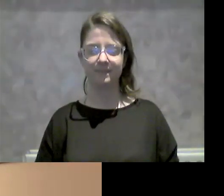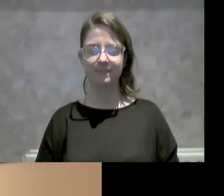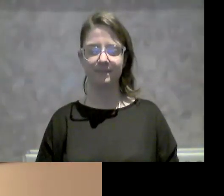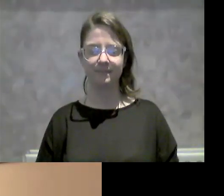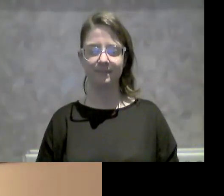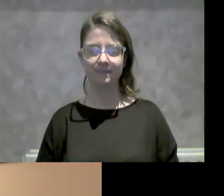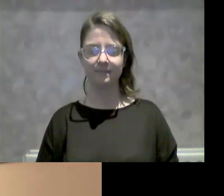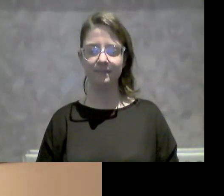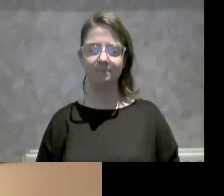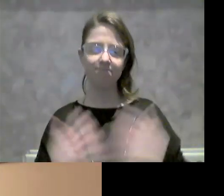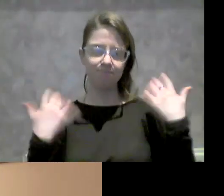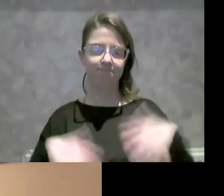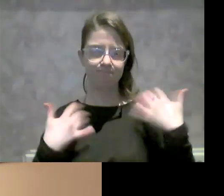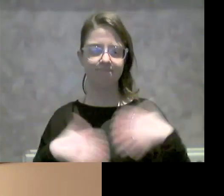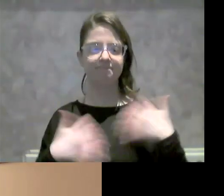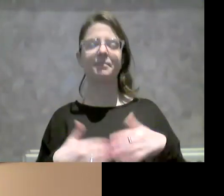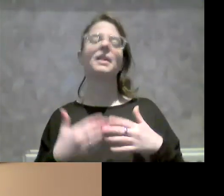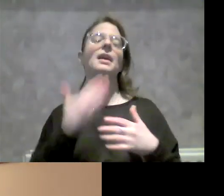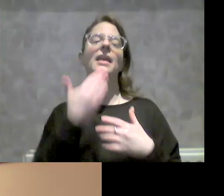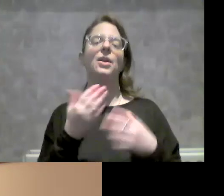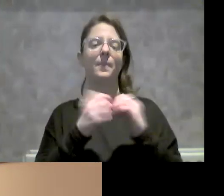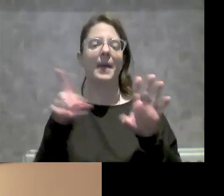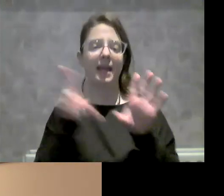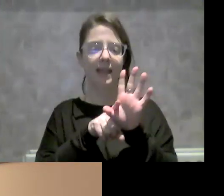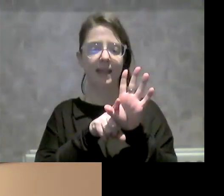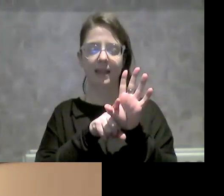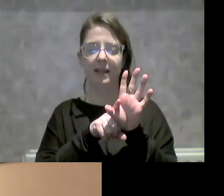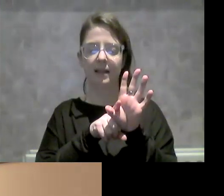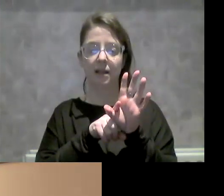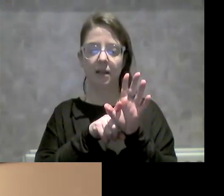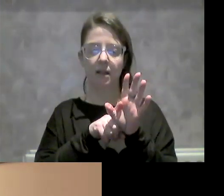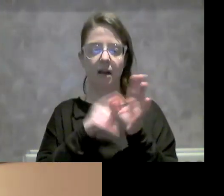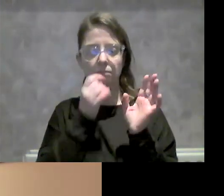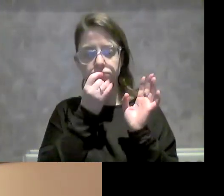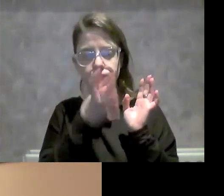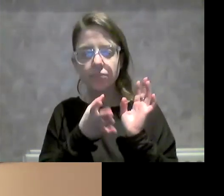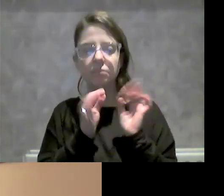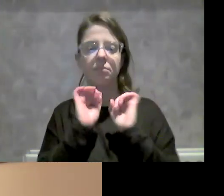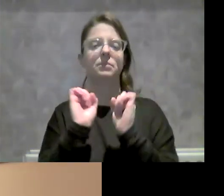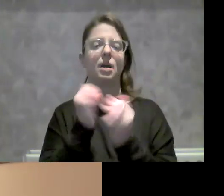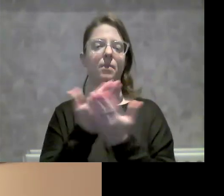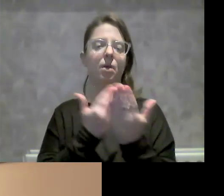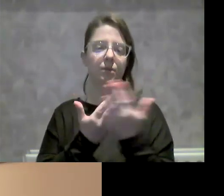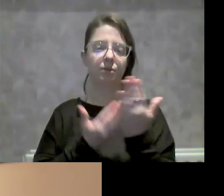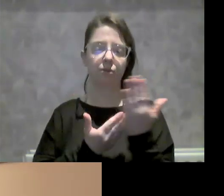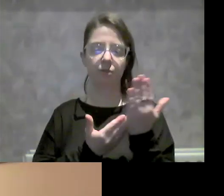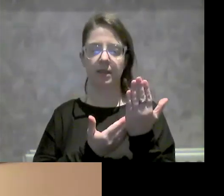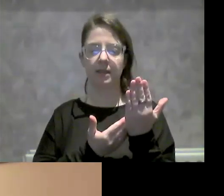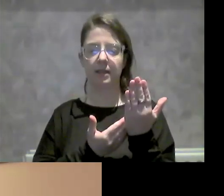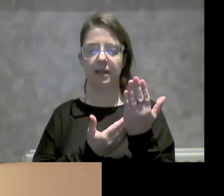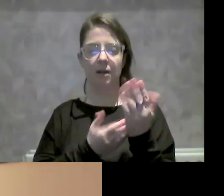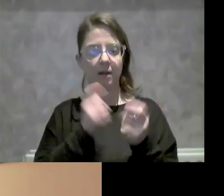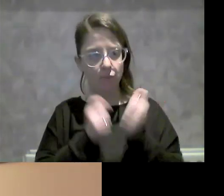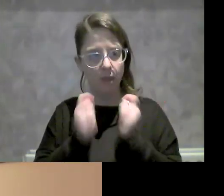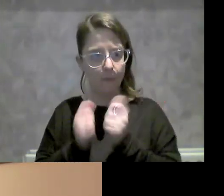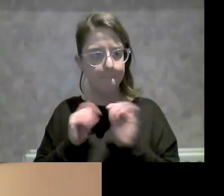Absolutely incredible. Thank you so much, Becky. It is always gorgeous to hear Becky's poetry. They've got such a distinct rhythmic